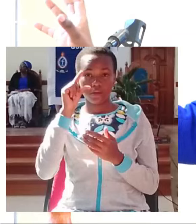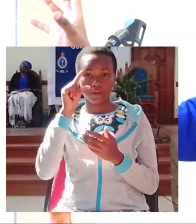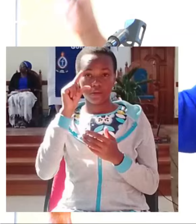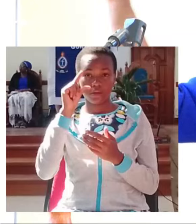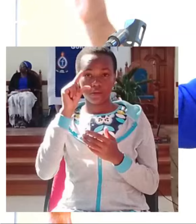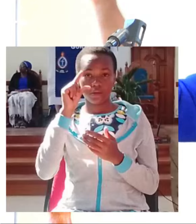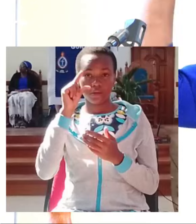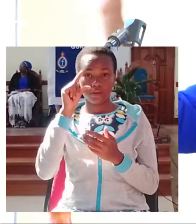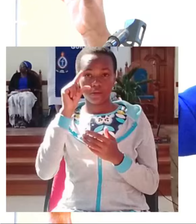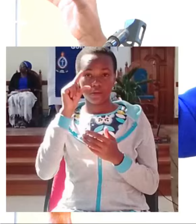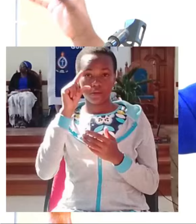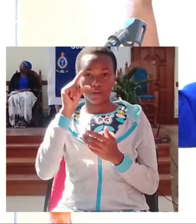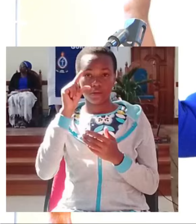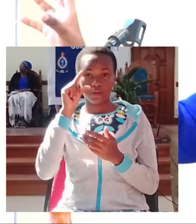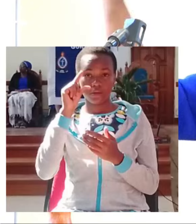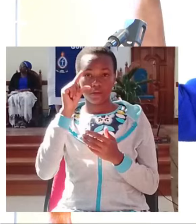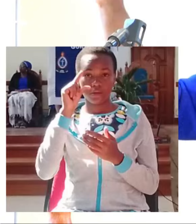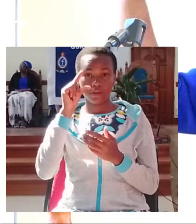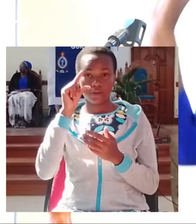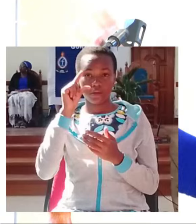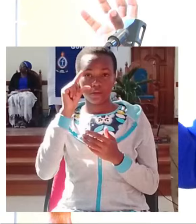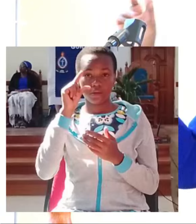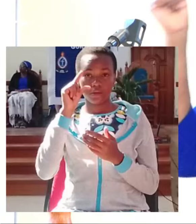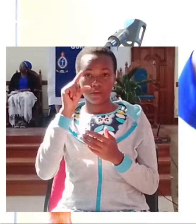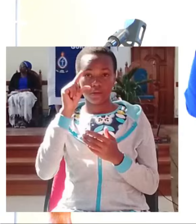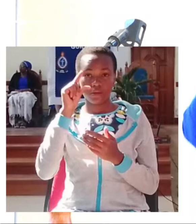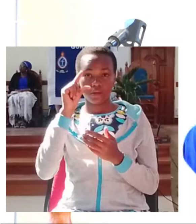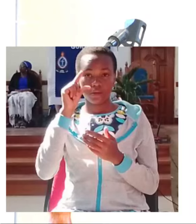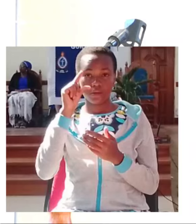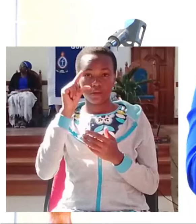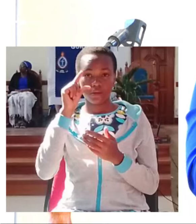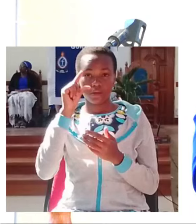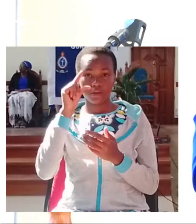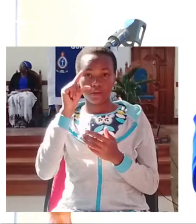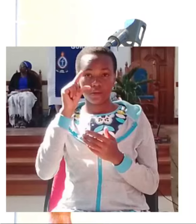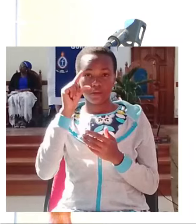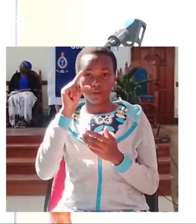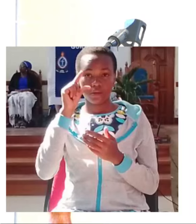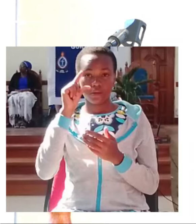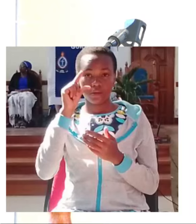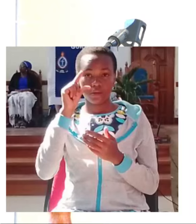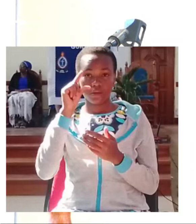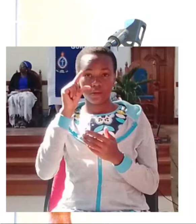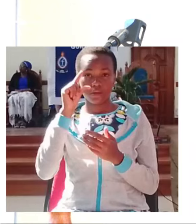bed, mattress ya white na blanketi na duvet za white, na iko na fan. Naongea kuhusu Biblia.